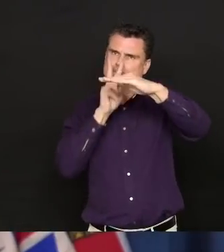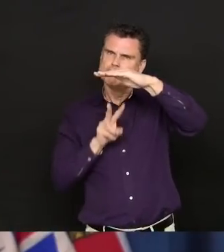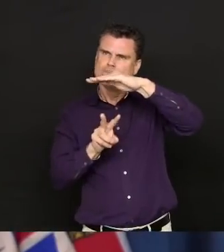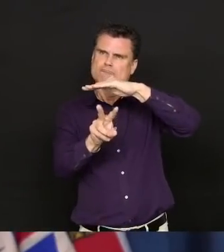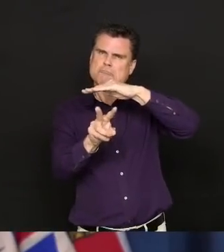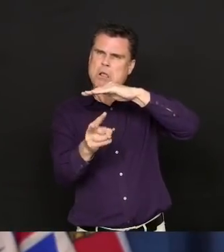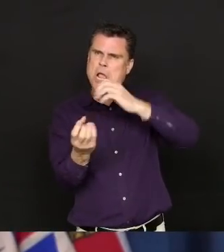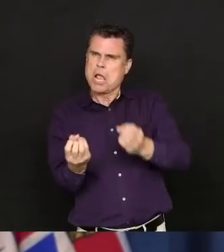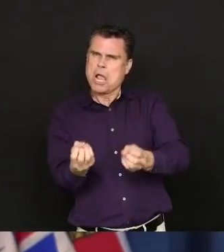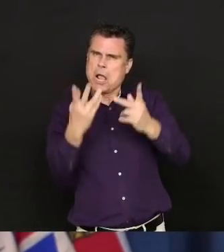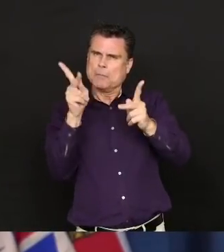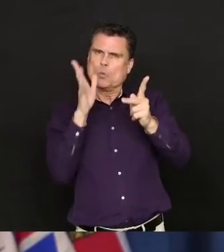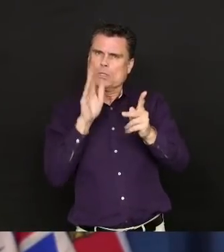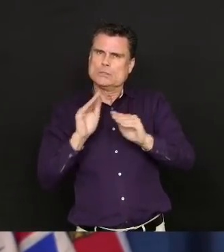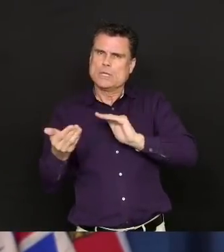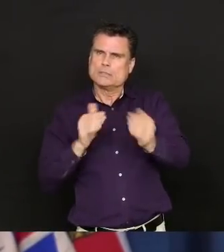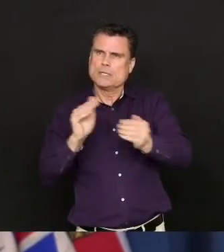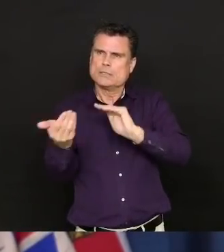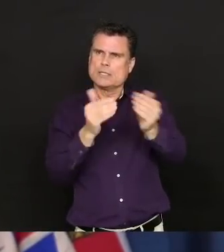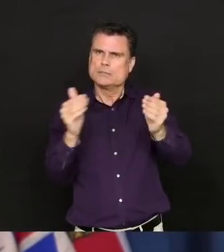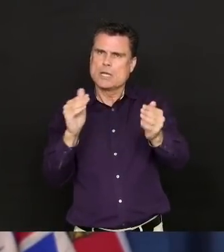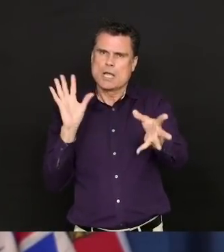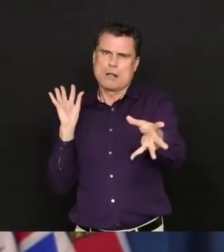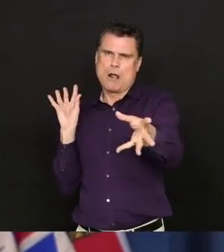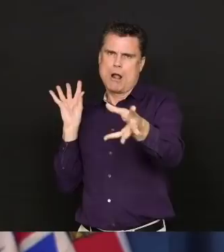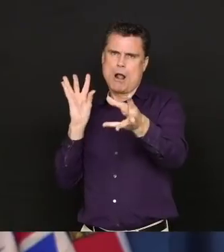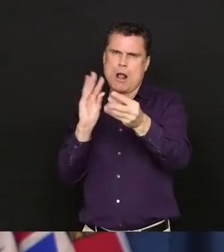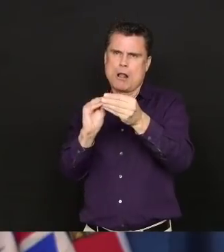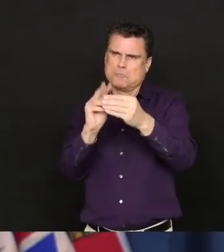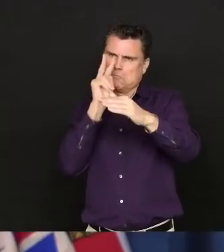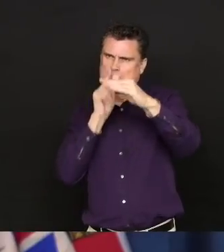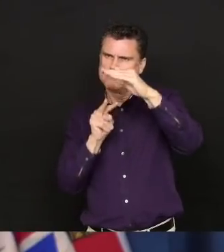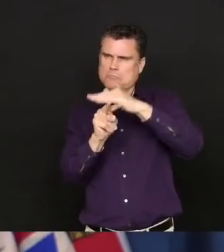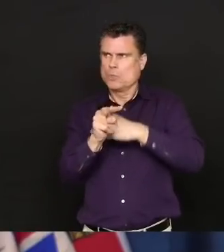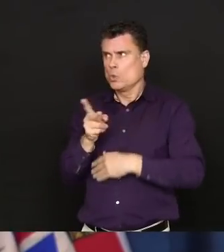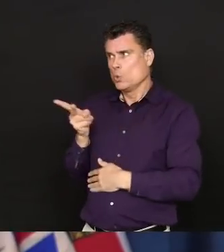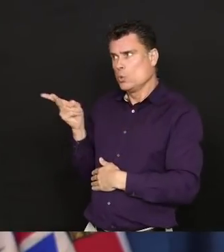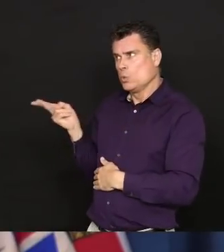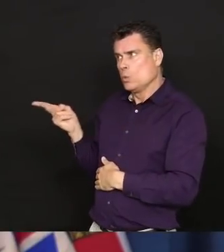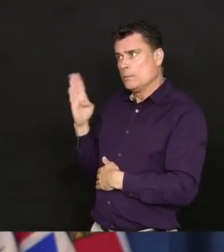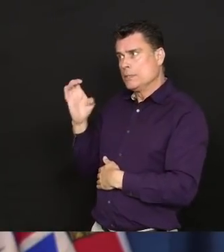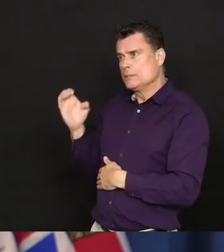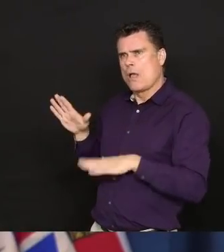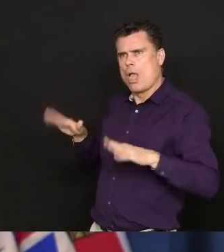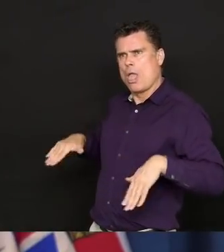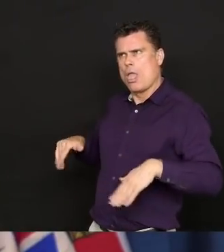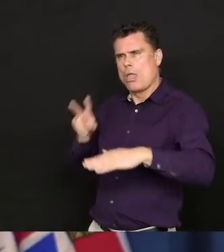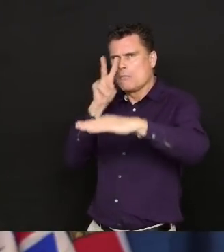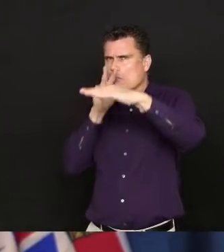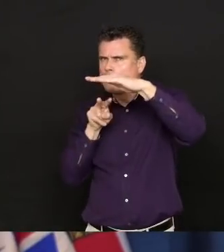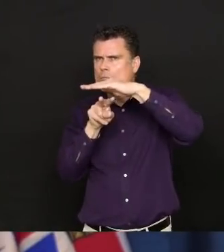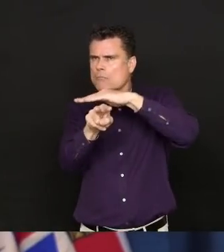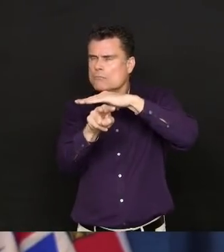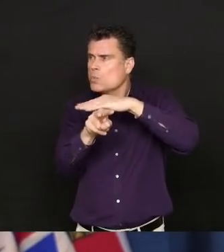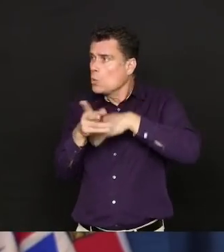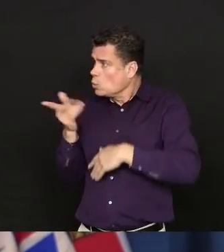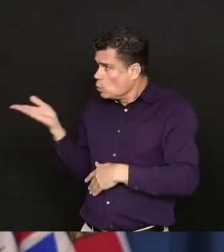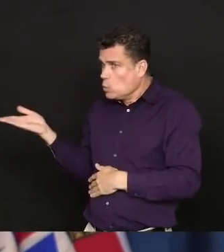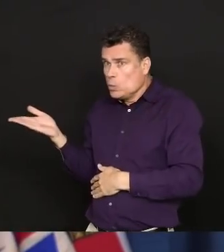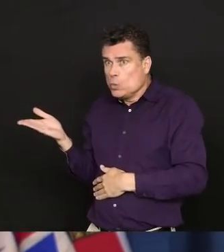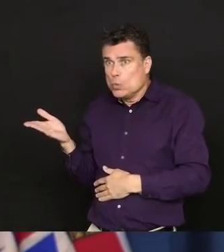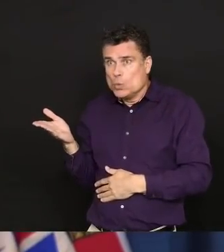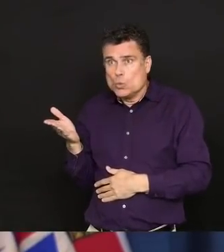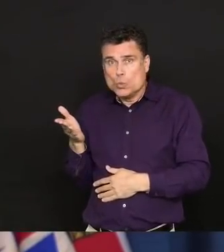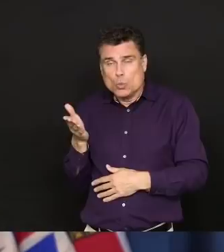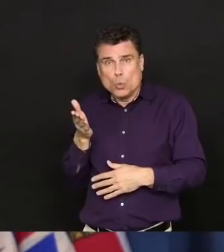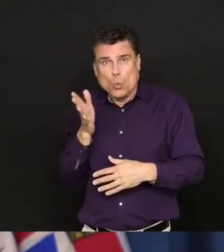and you guys have been reluctant so far to release that. Do you have a range of deaths that